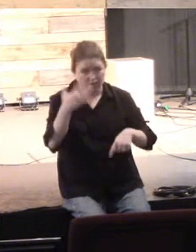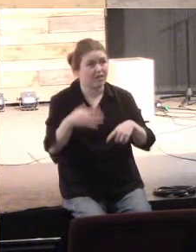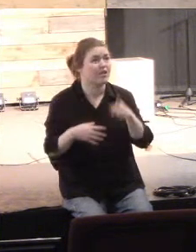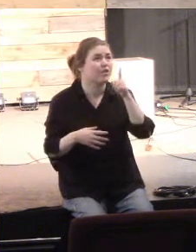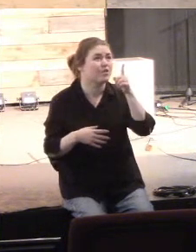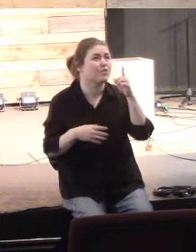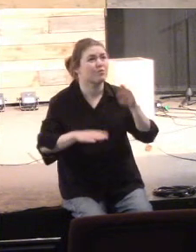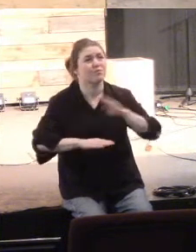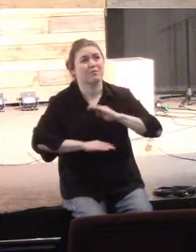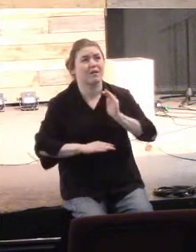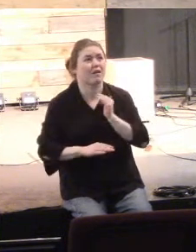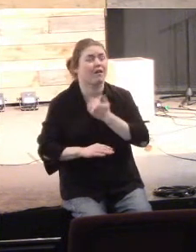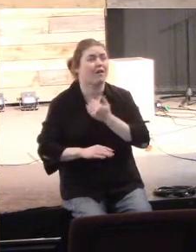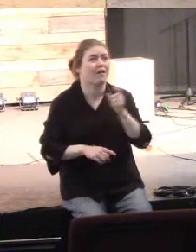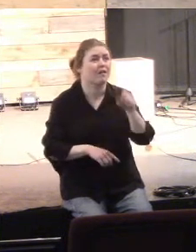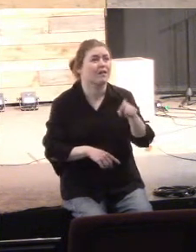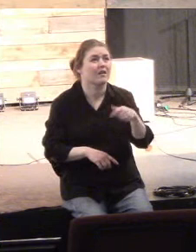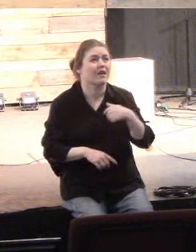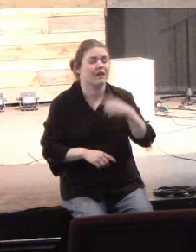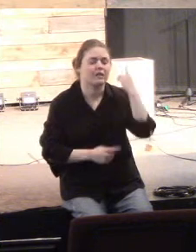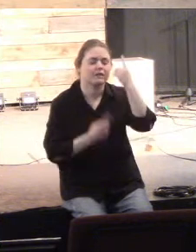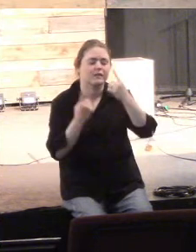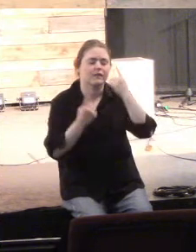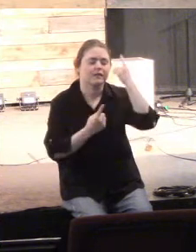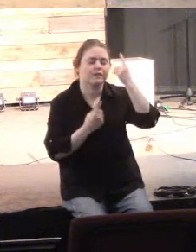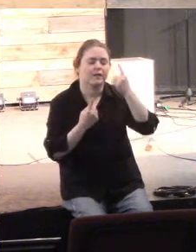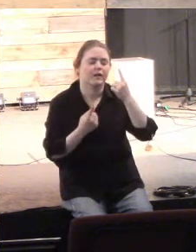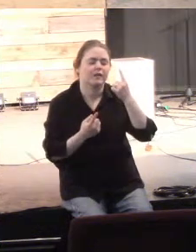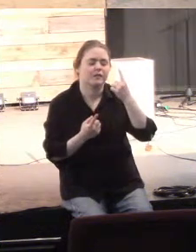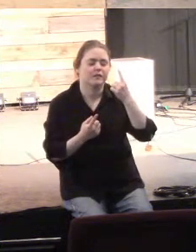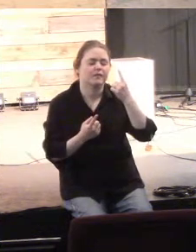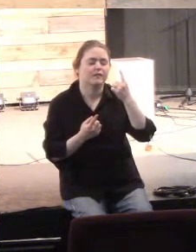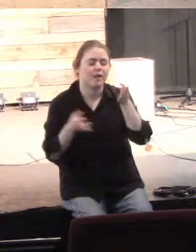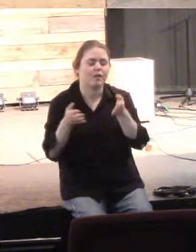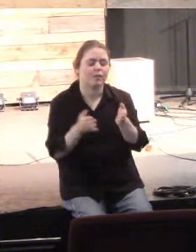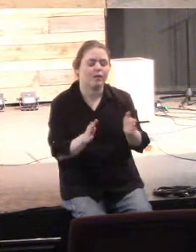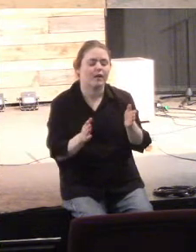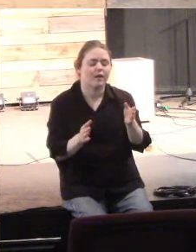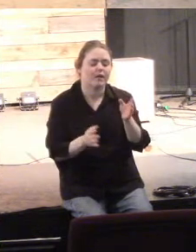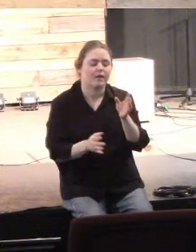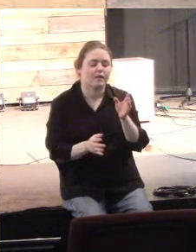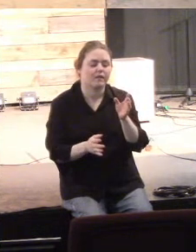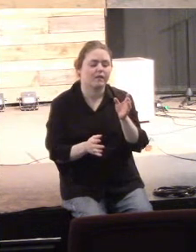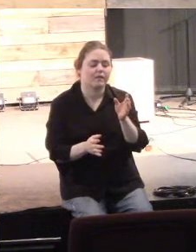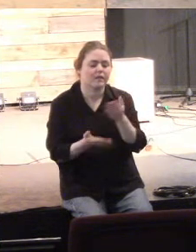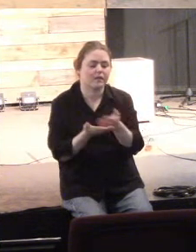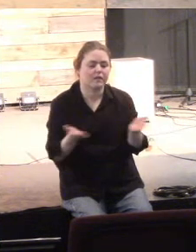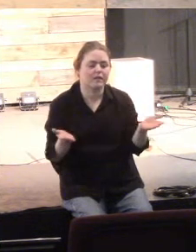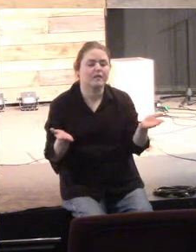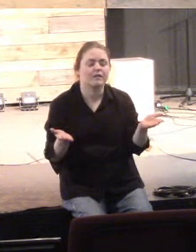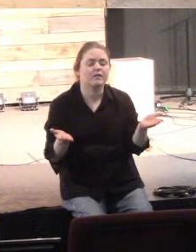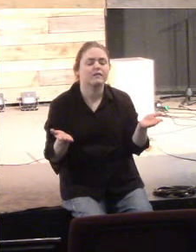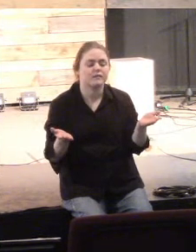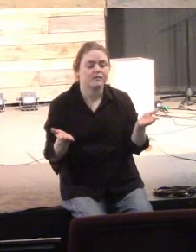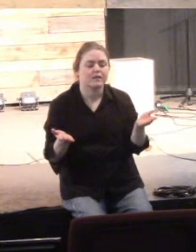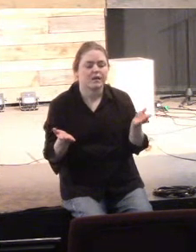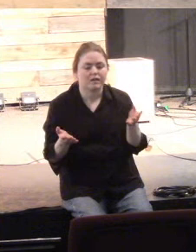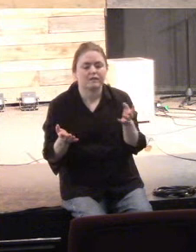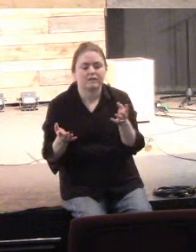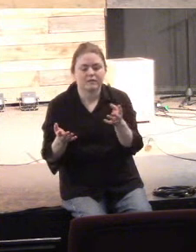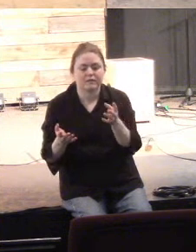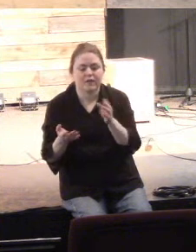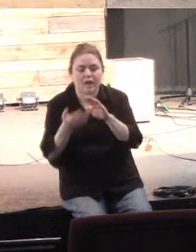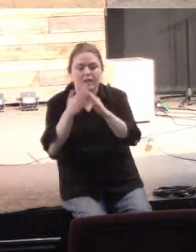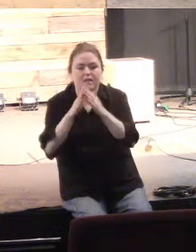all of our needs. And I think about the way that things had demoralized and deteriorated in